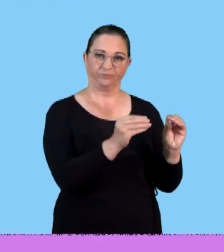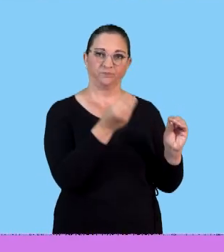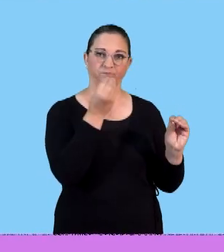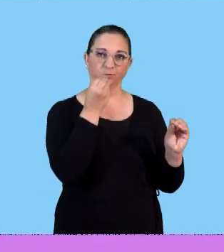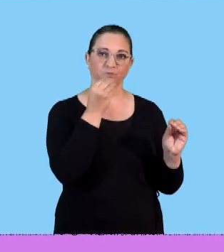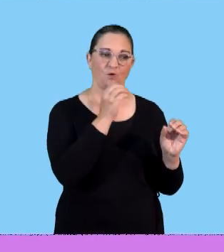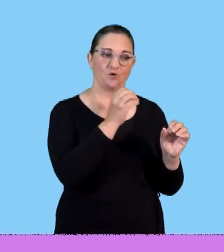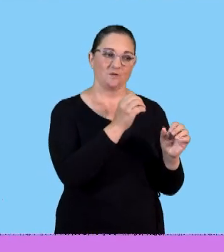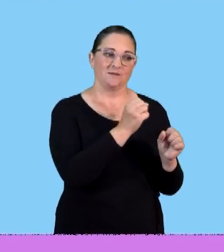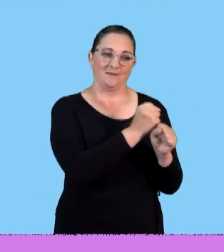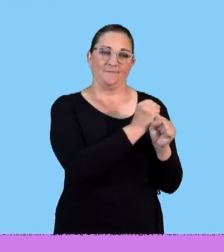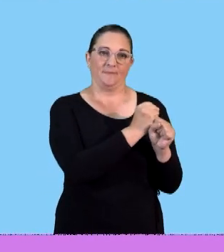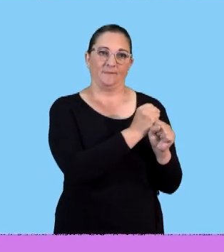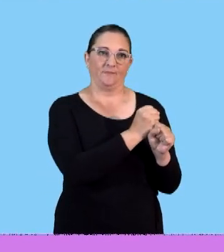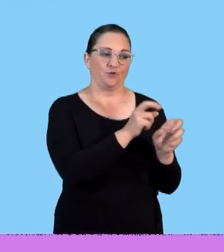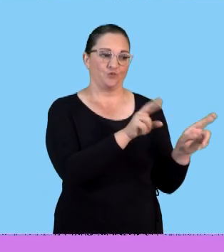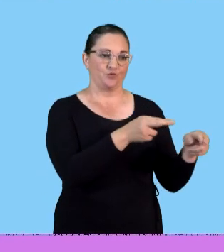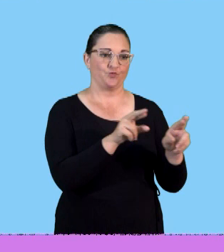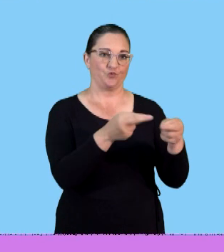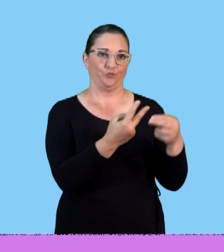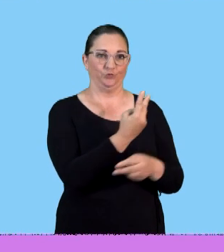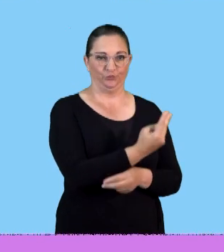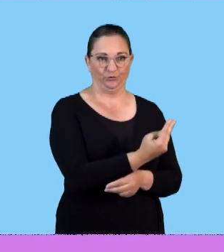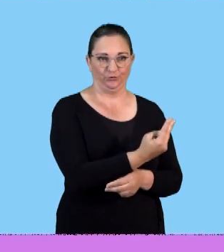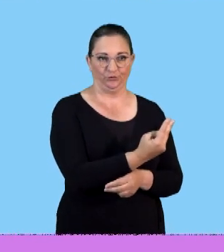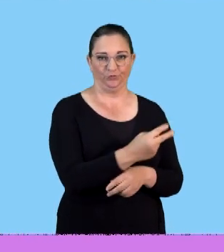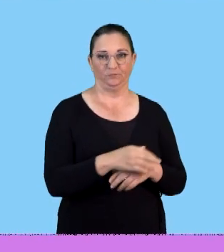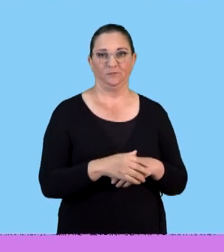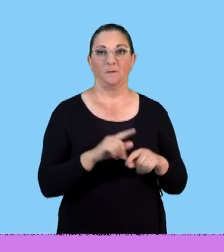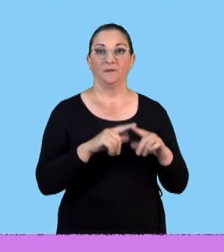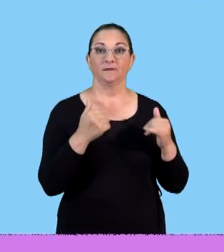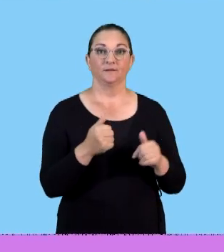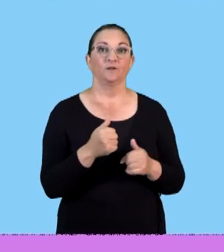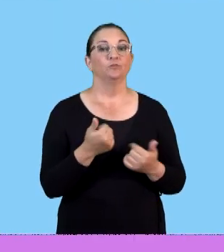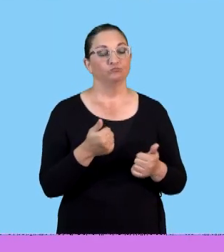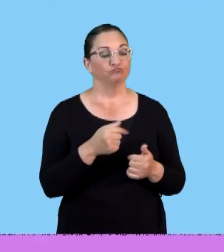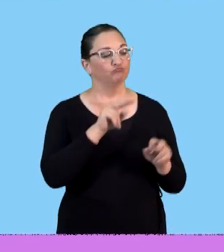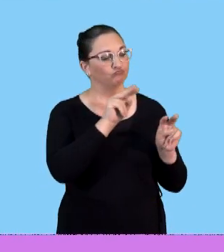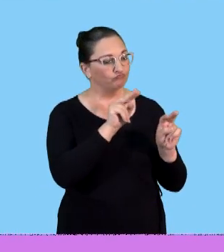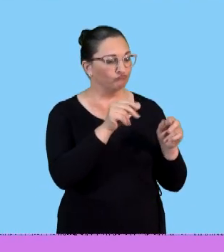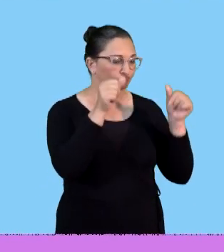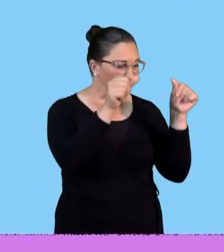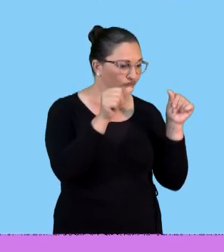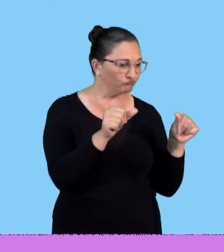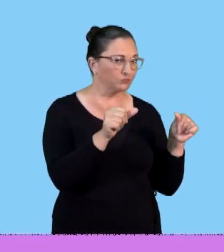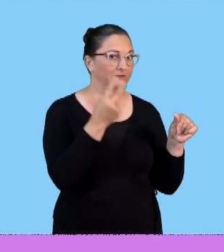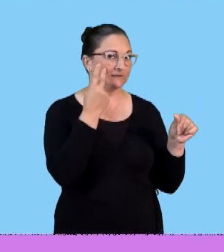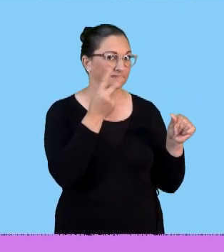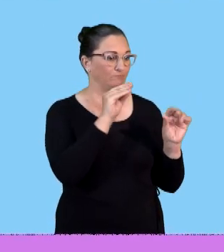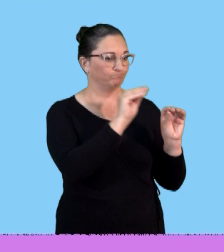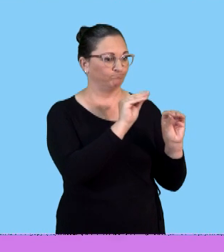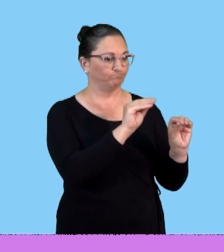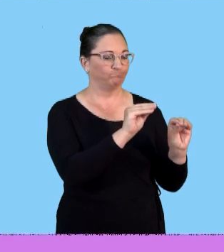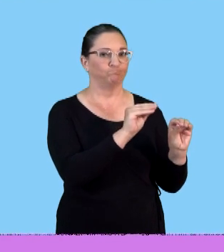rooms. It says study the diagram alongside and answer the questions that follows. Right, so there is the storerooms for